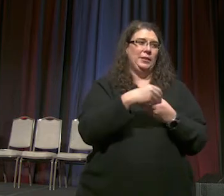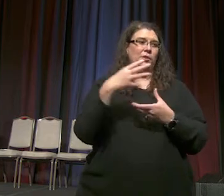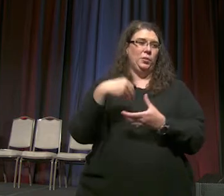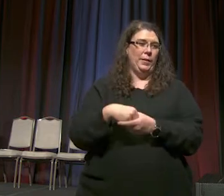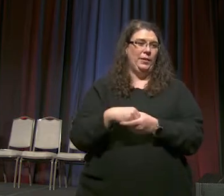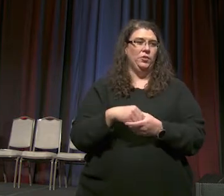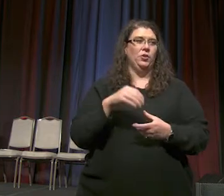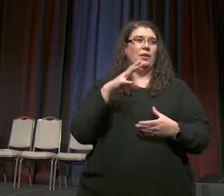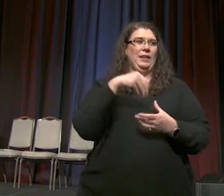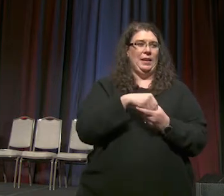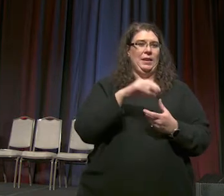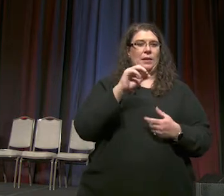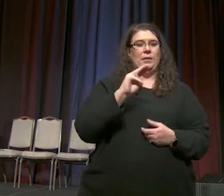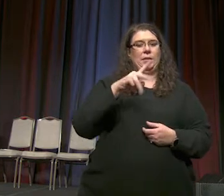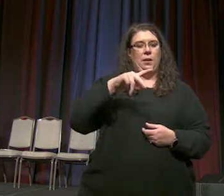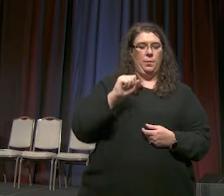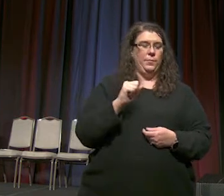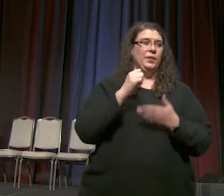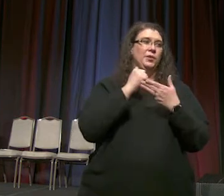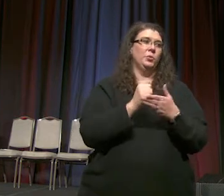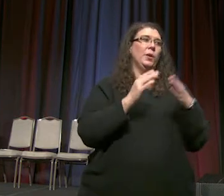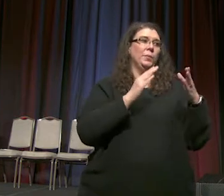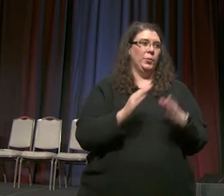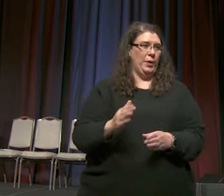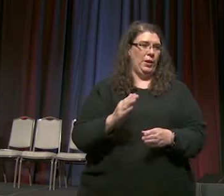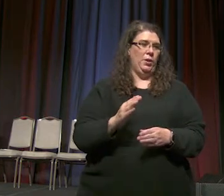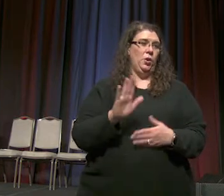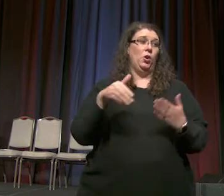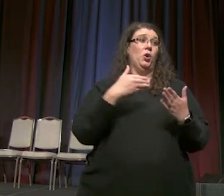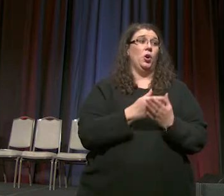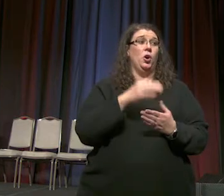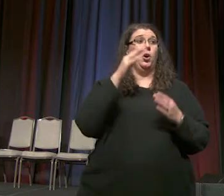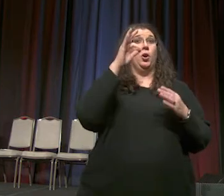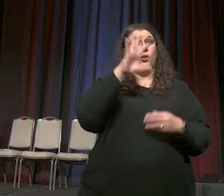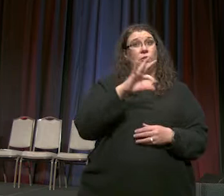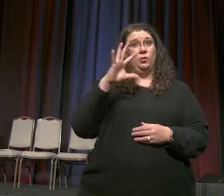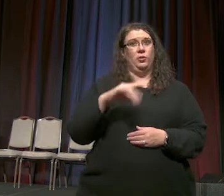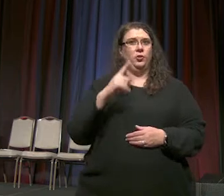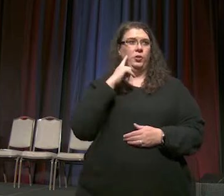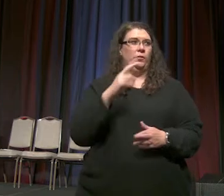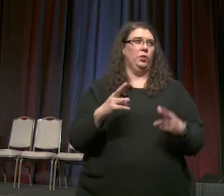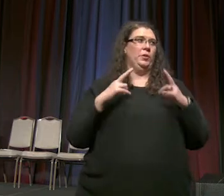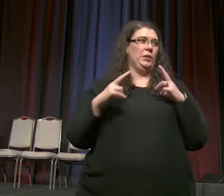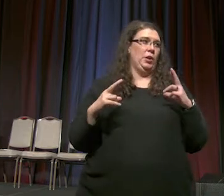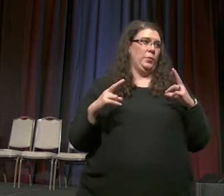in Compass to help prepare all clergy for retirement.